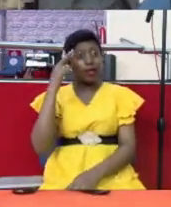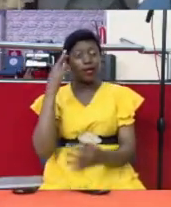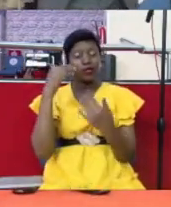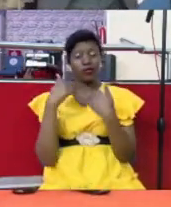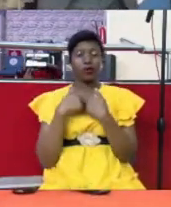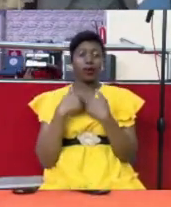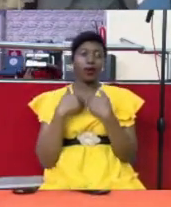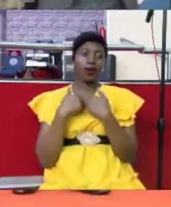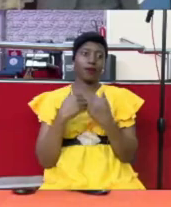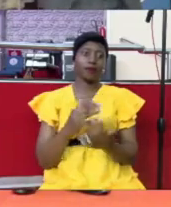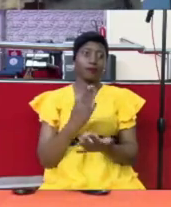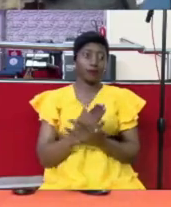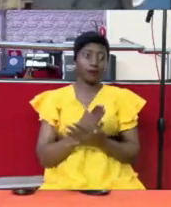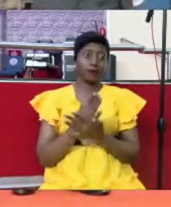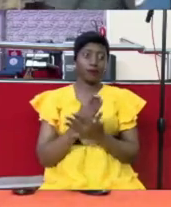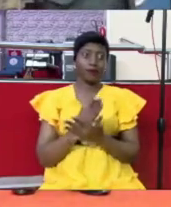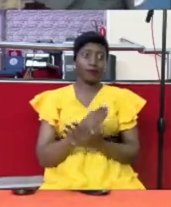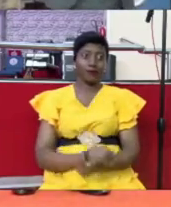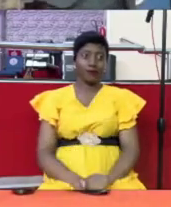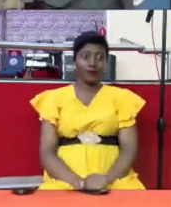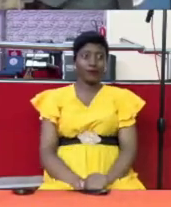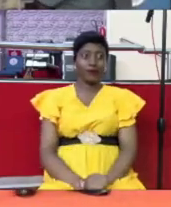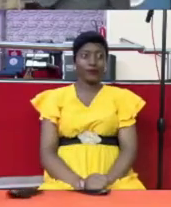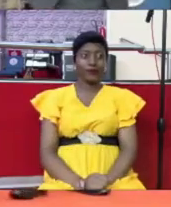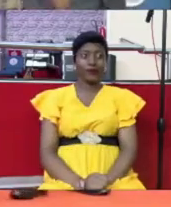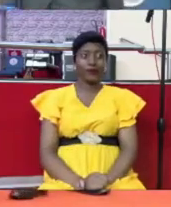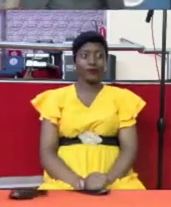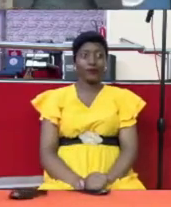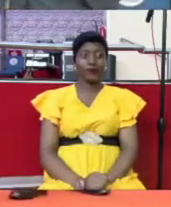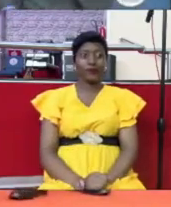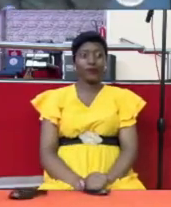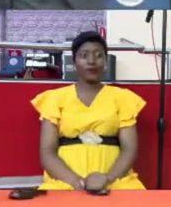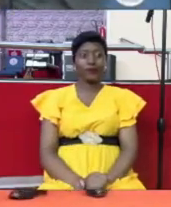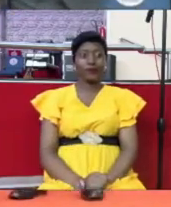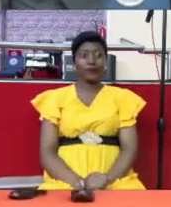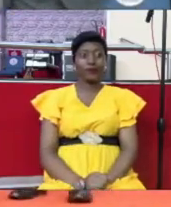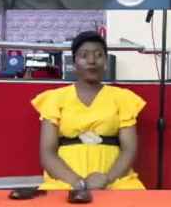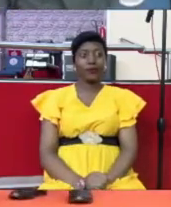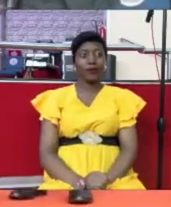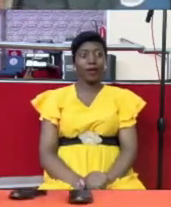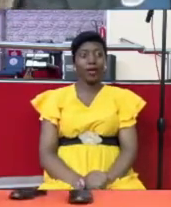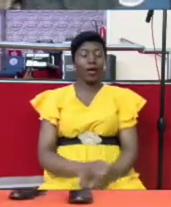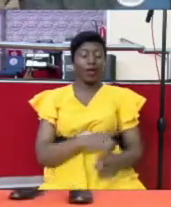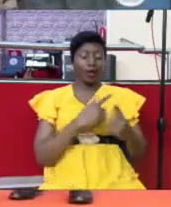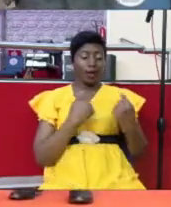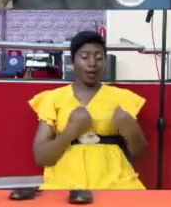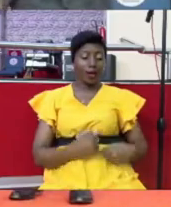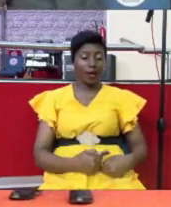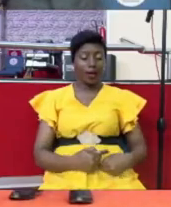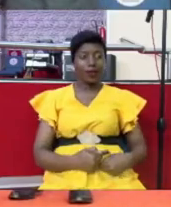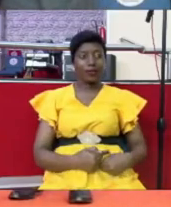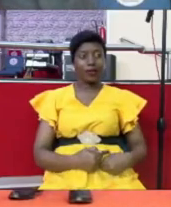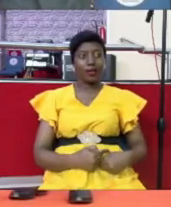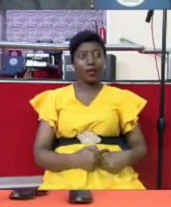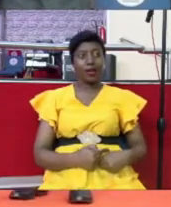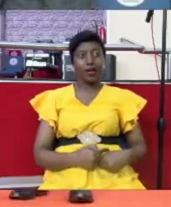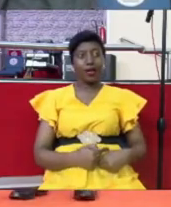wakamfuata huyu mhubiri kwa sababu palikuwa na lengo au sababu. Their hearts were captured by a cause. Moyo wao